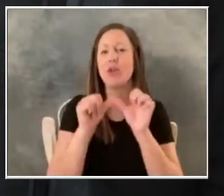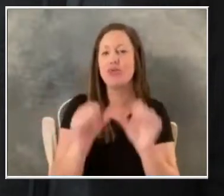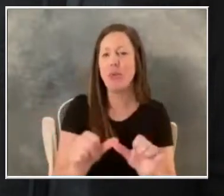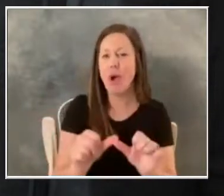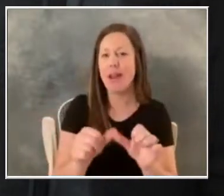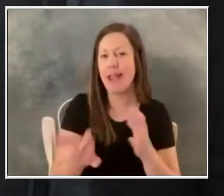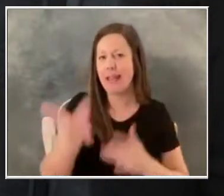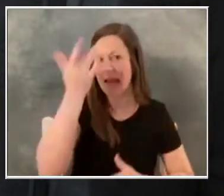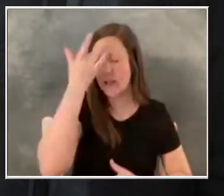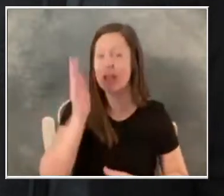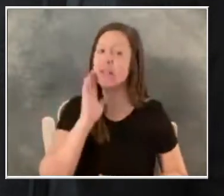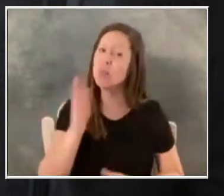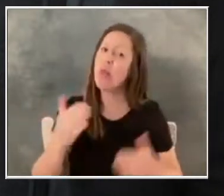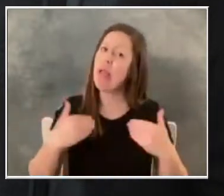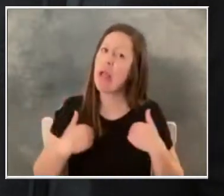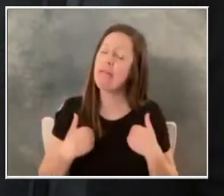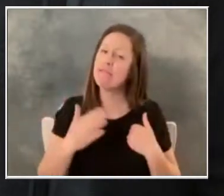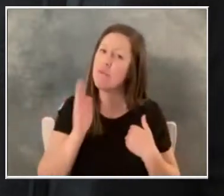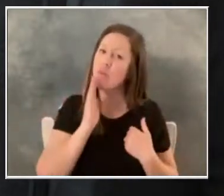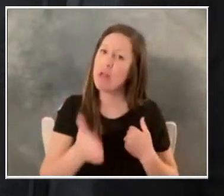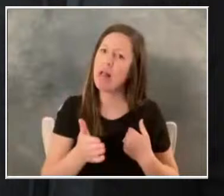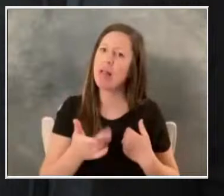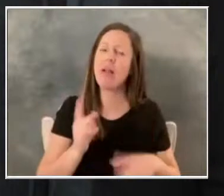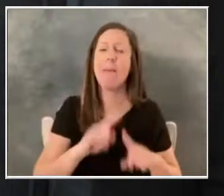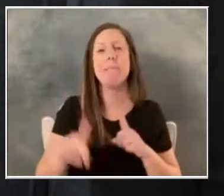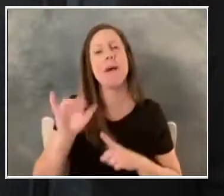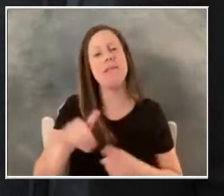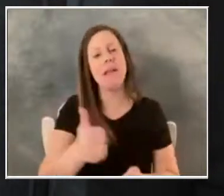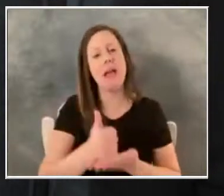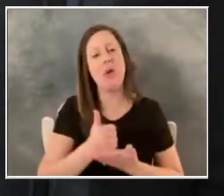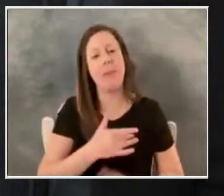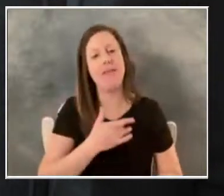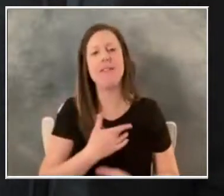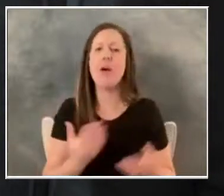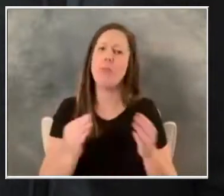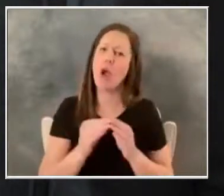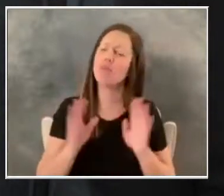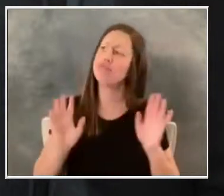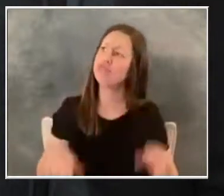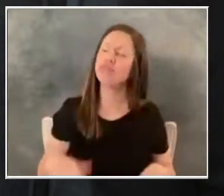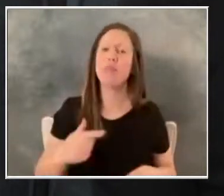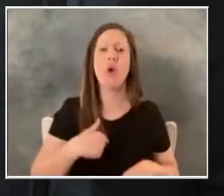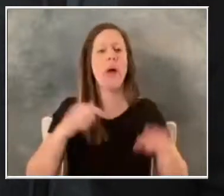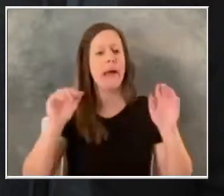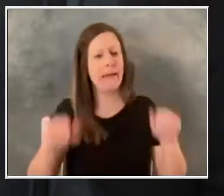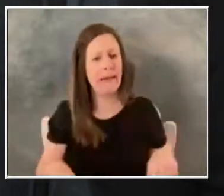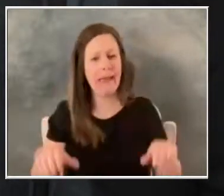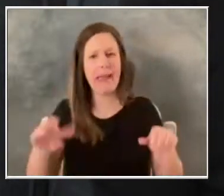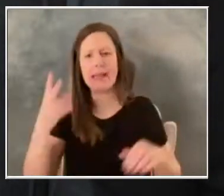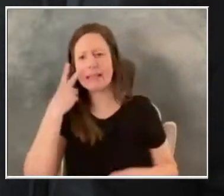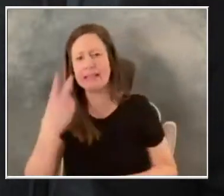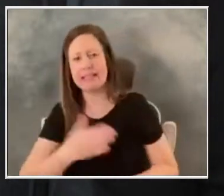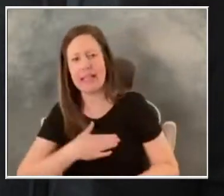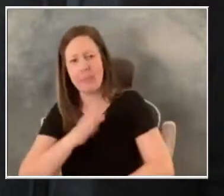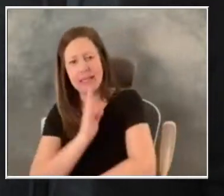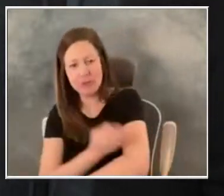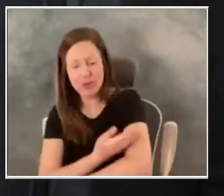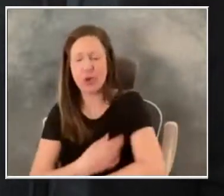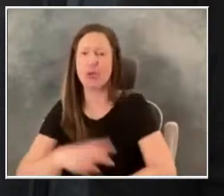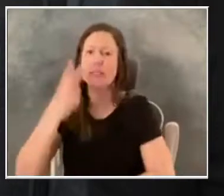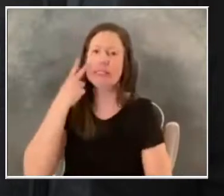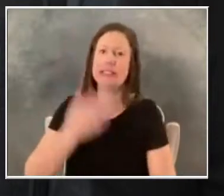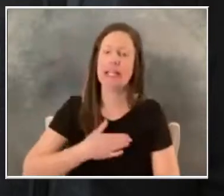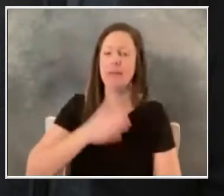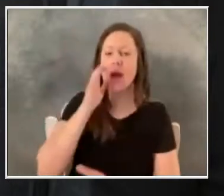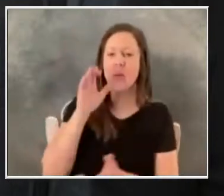there. So that gives me more like you know, I can do it. Seeing my girls, seeing my wife, my family. I